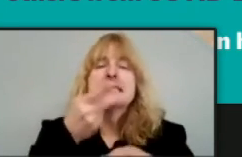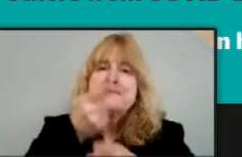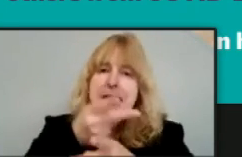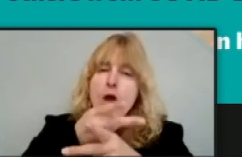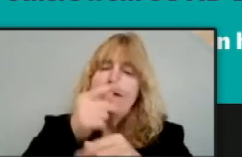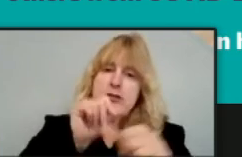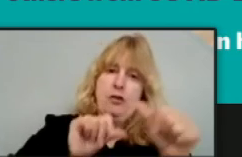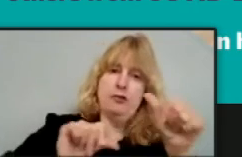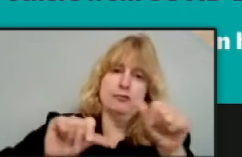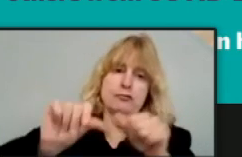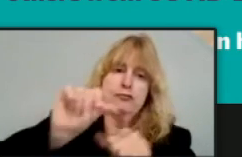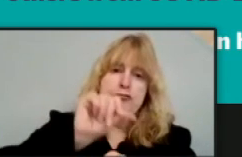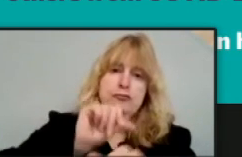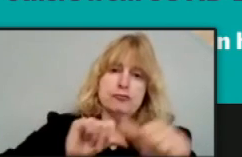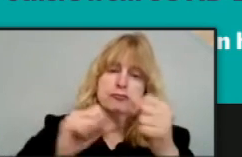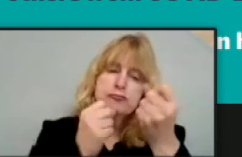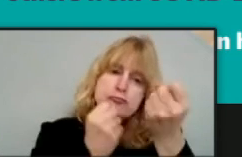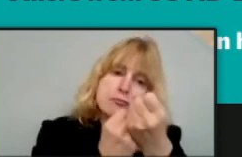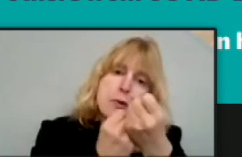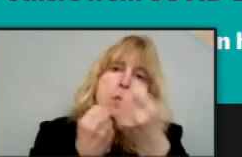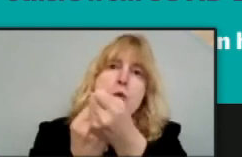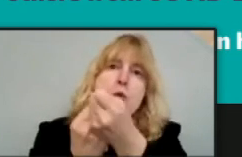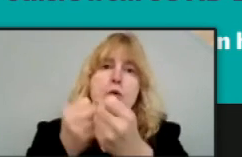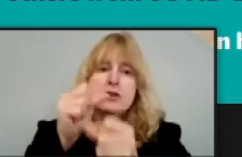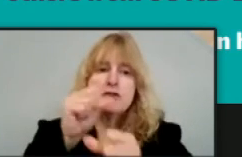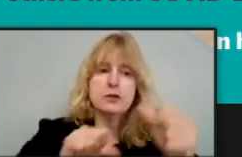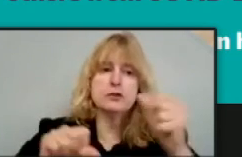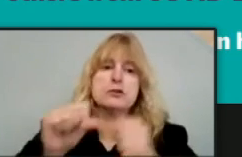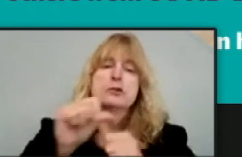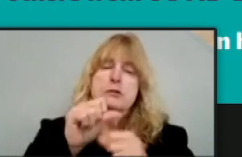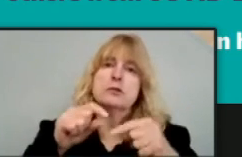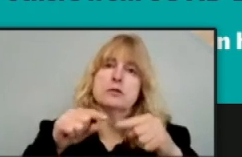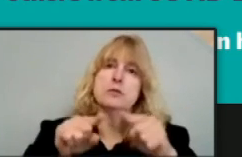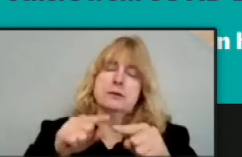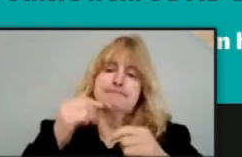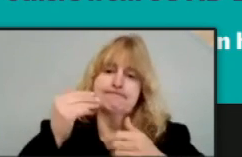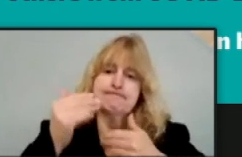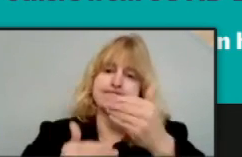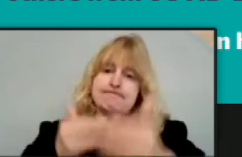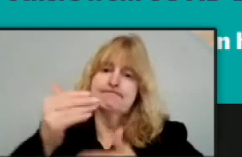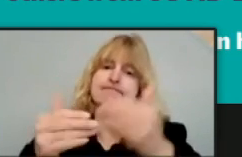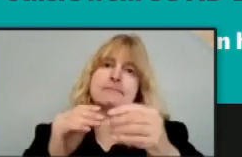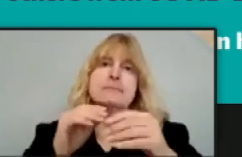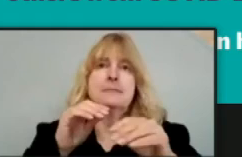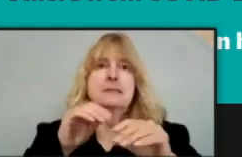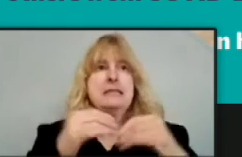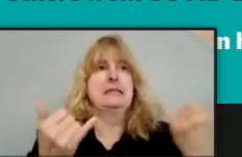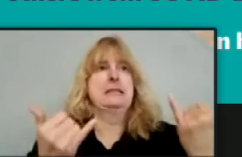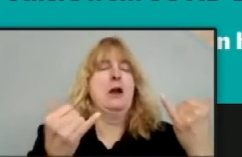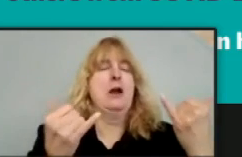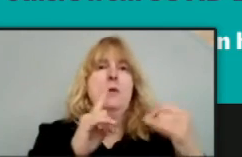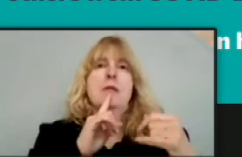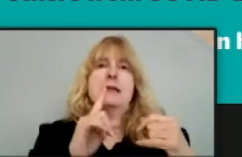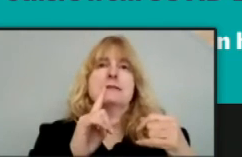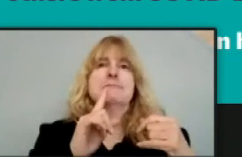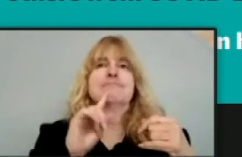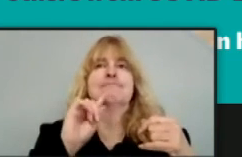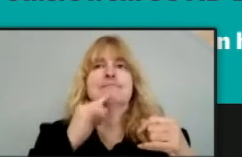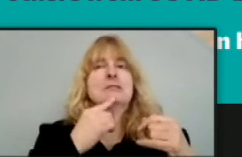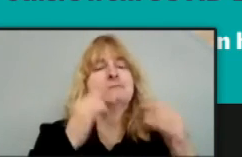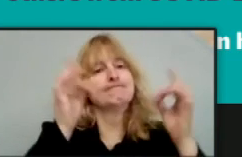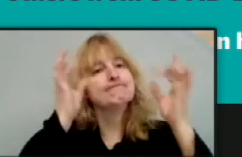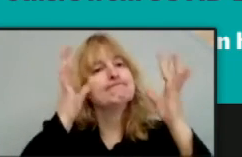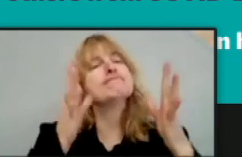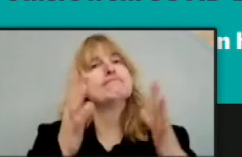and support each other as we move forward in this incredibly difficult time. And then the other ask